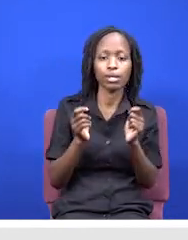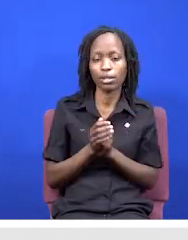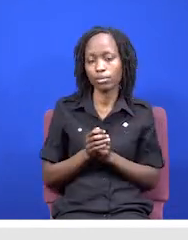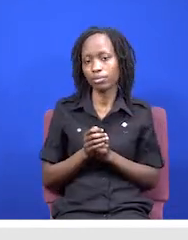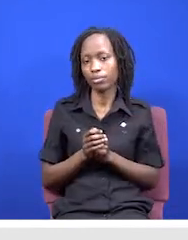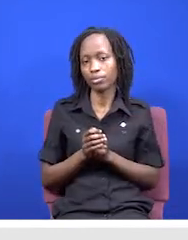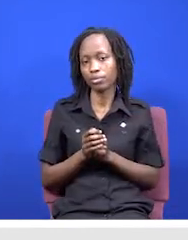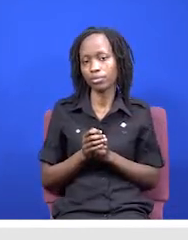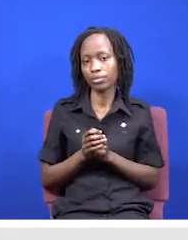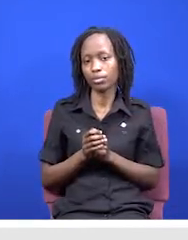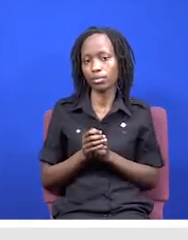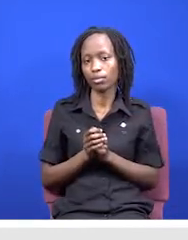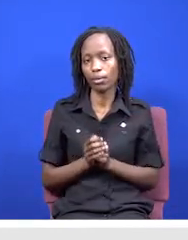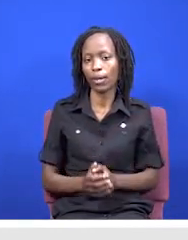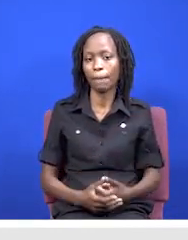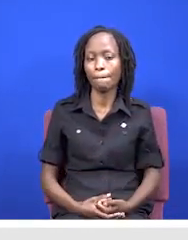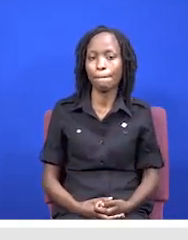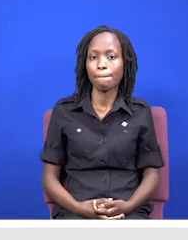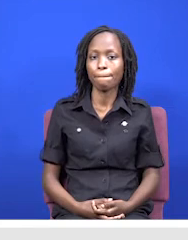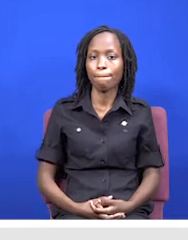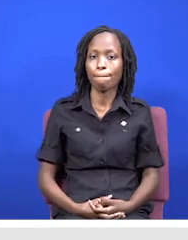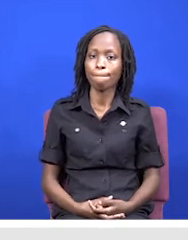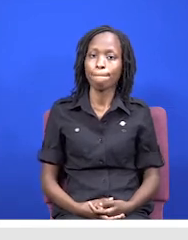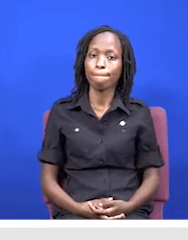in his entire kingdom.